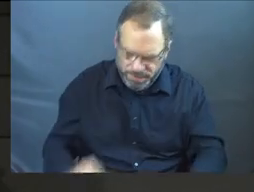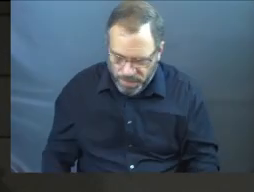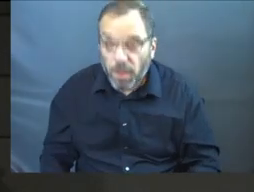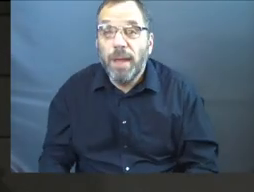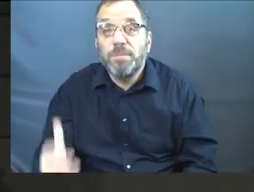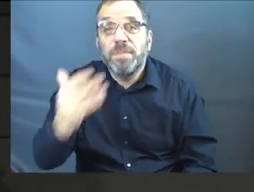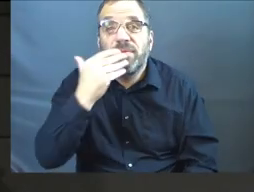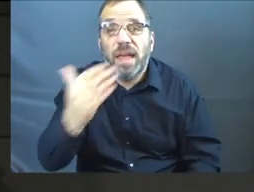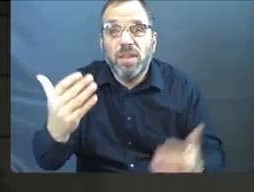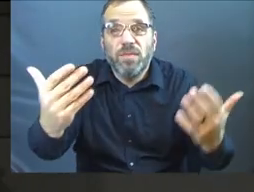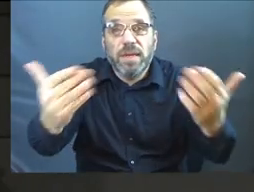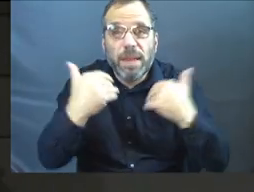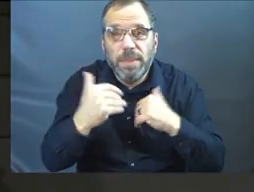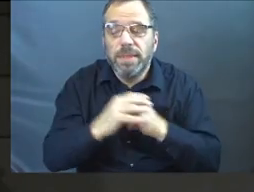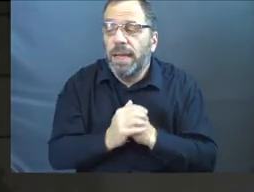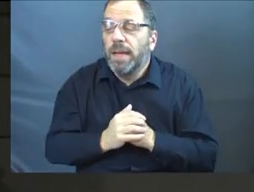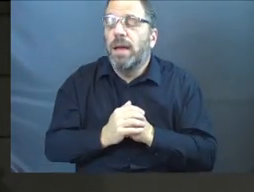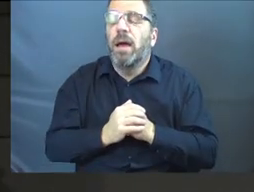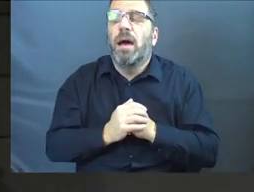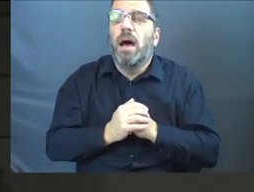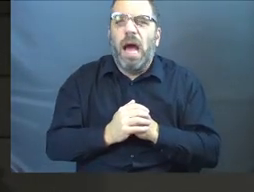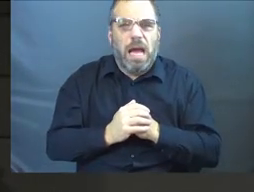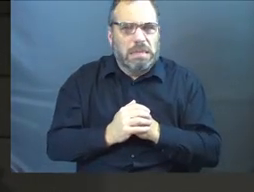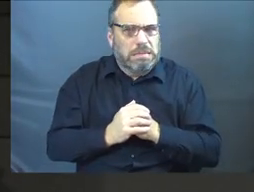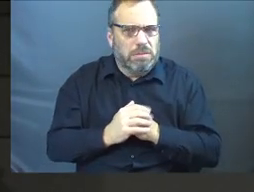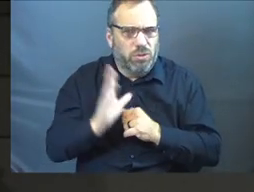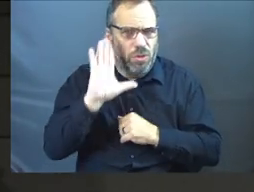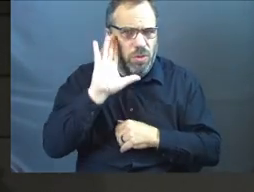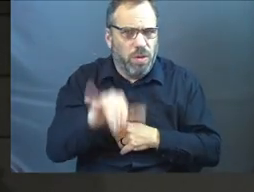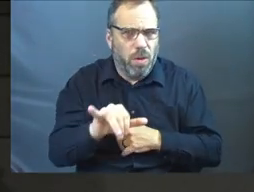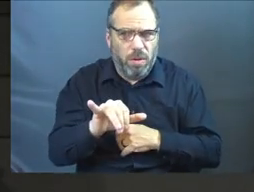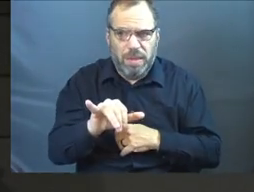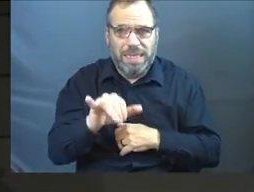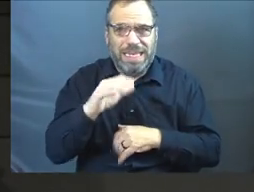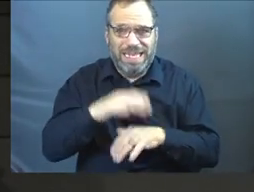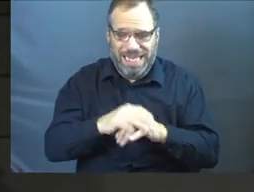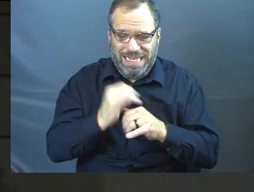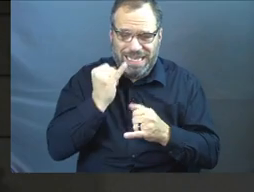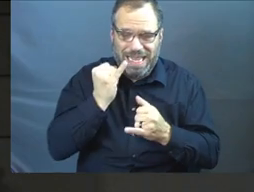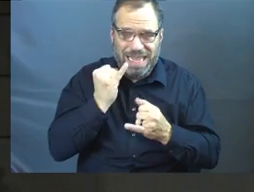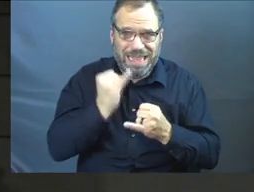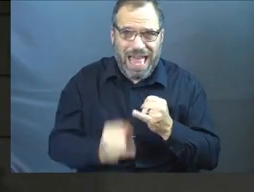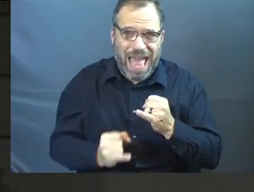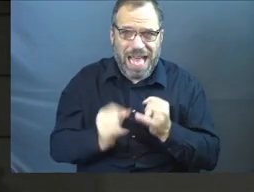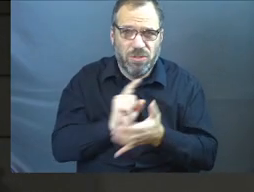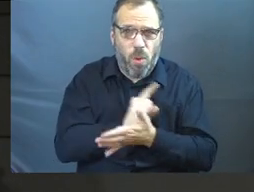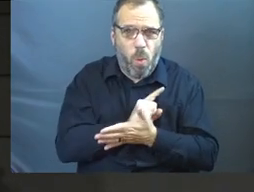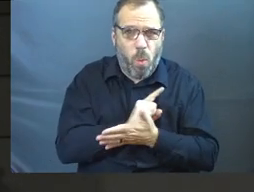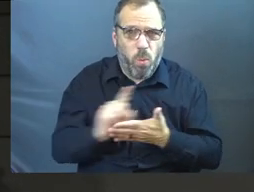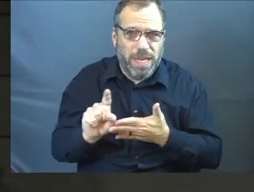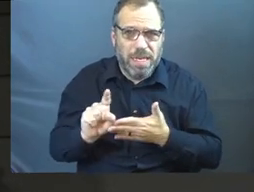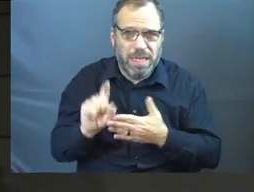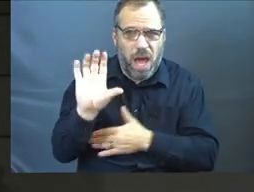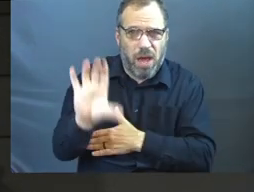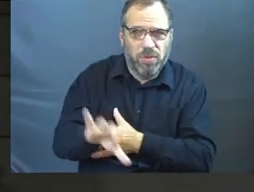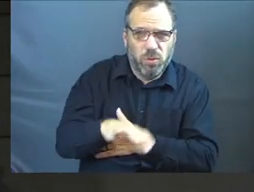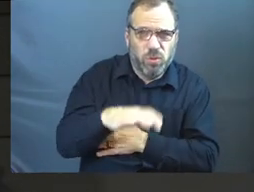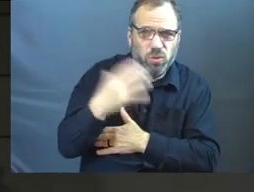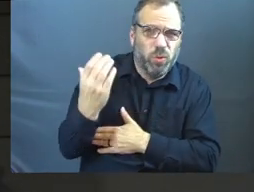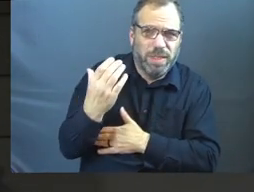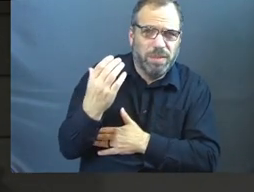Well, thank you guys again for being here. I don't know if you guys know this, but it is the last week of the